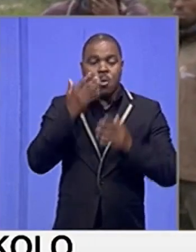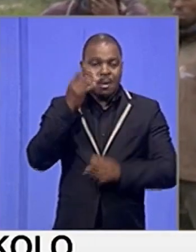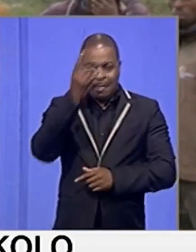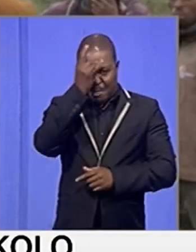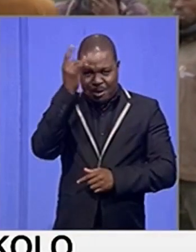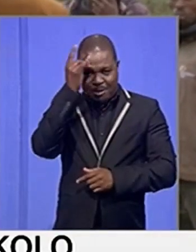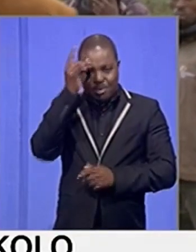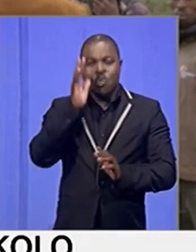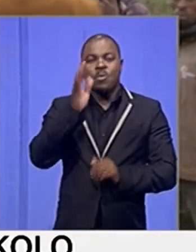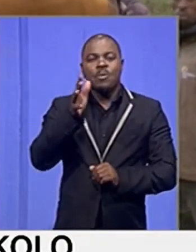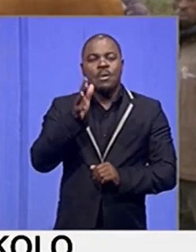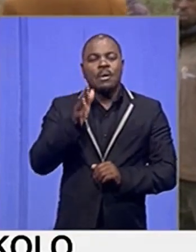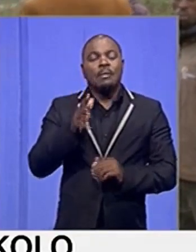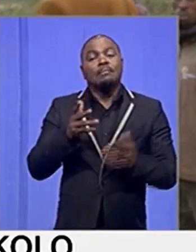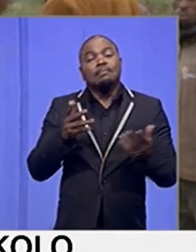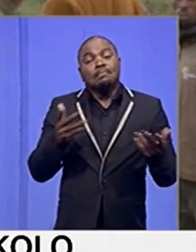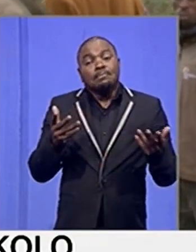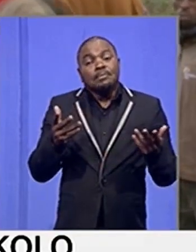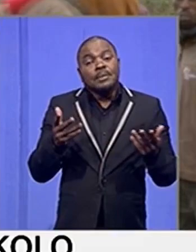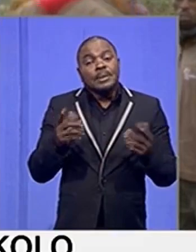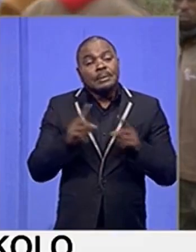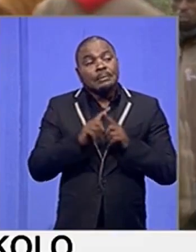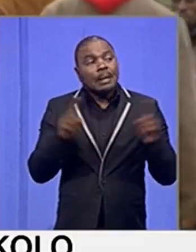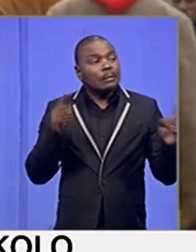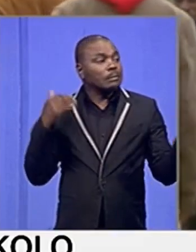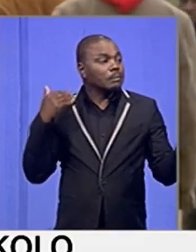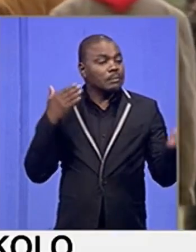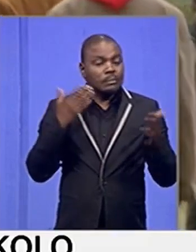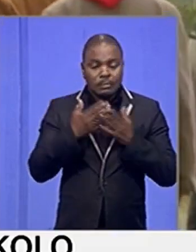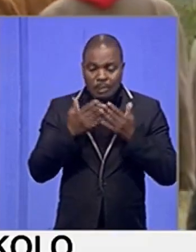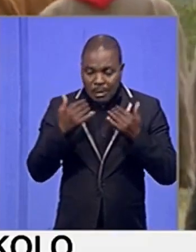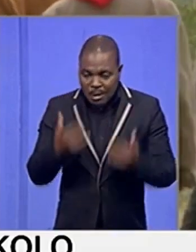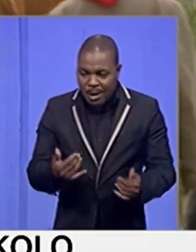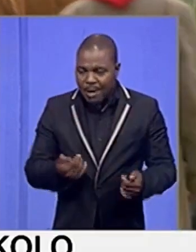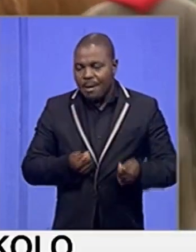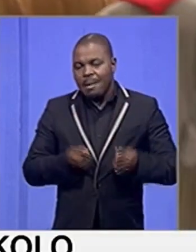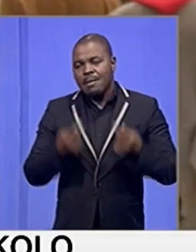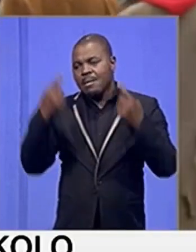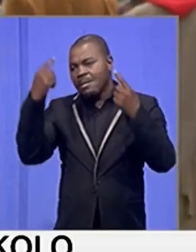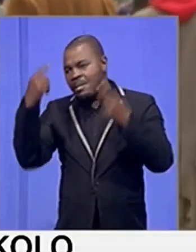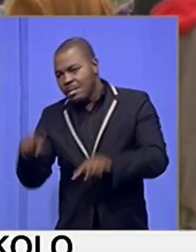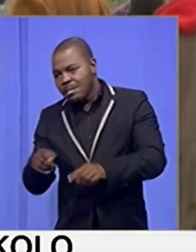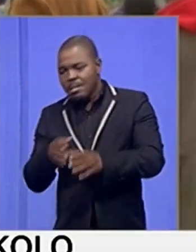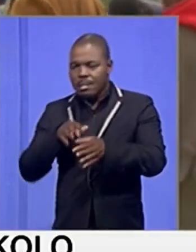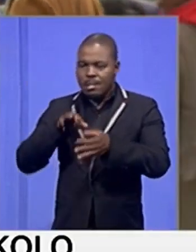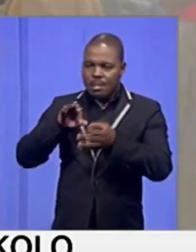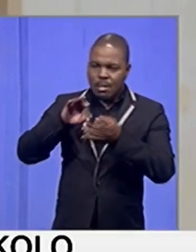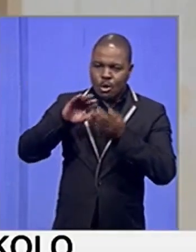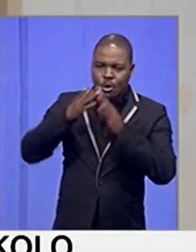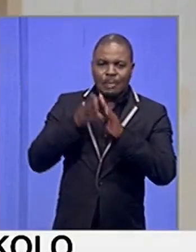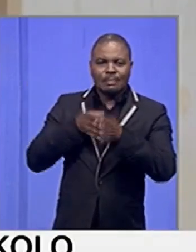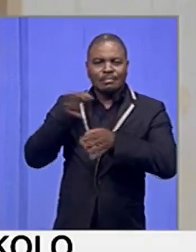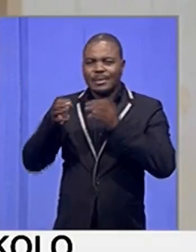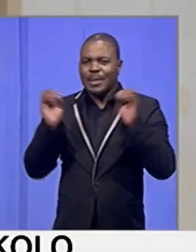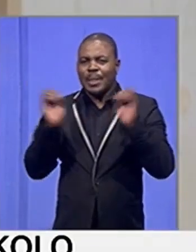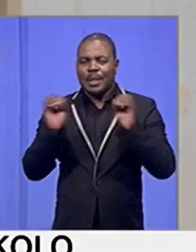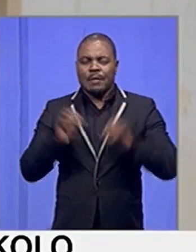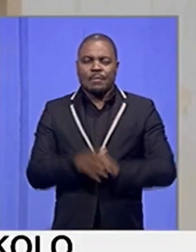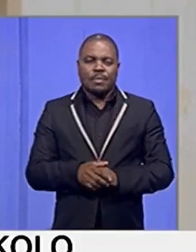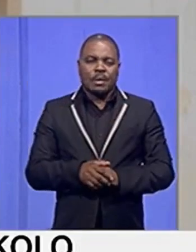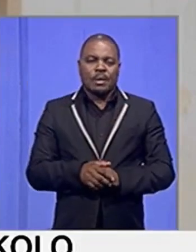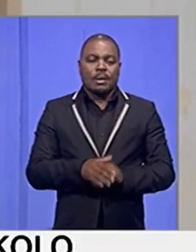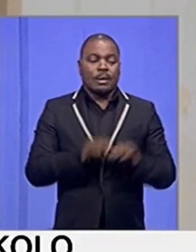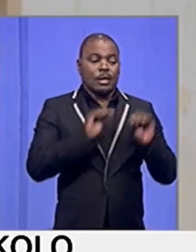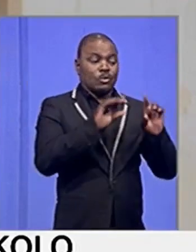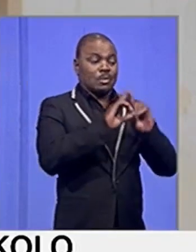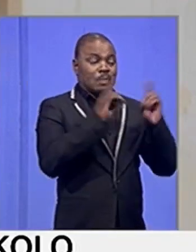So since then they didn't come back to the community. Go latofatsa kgoro ya